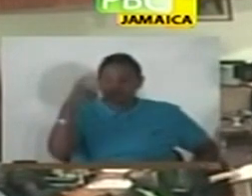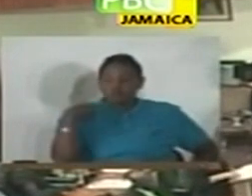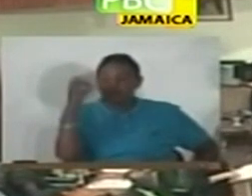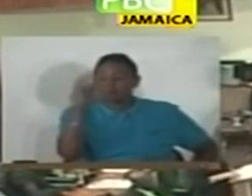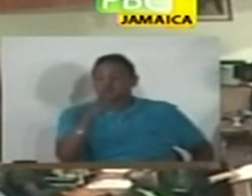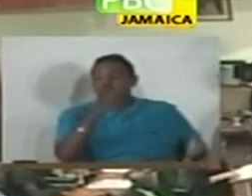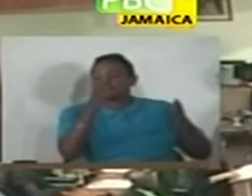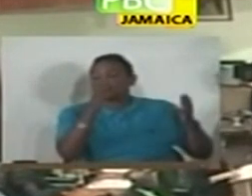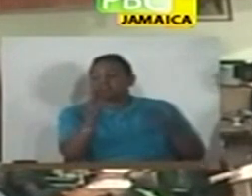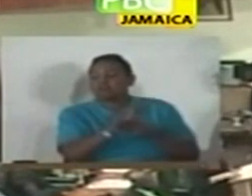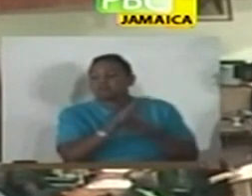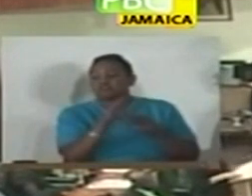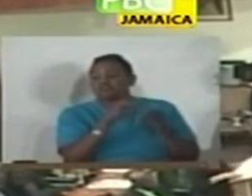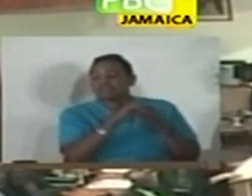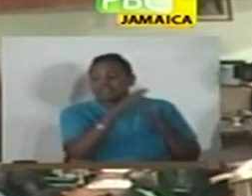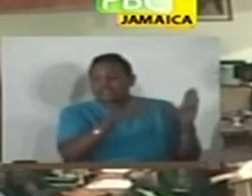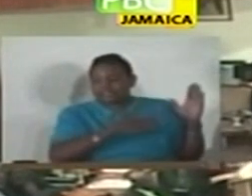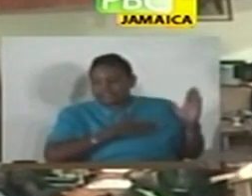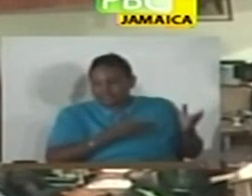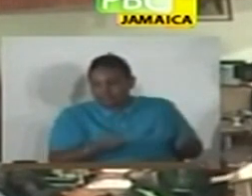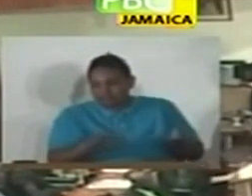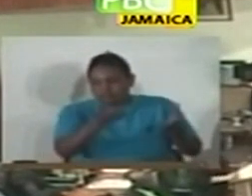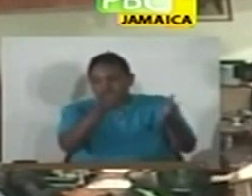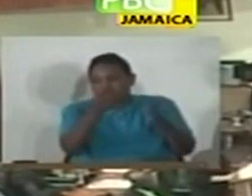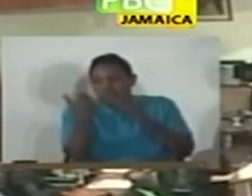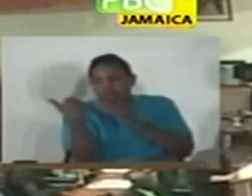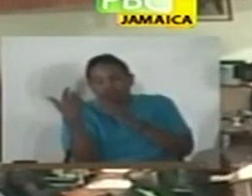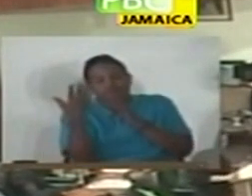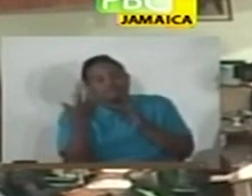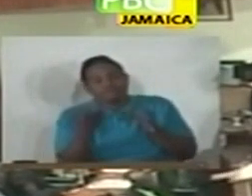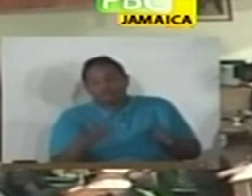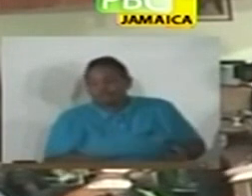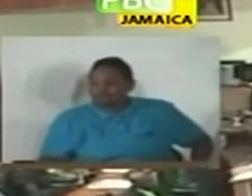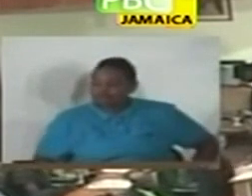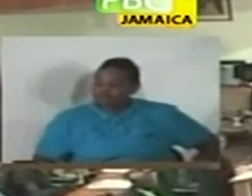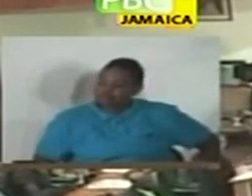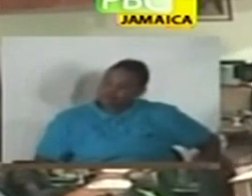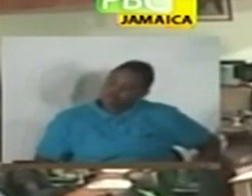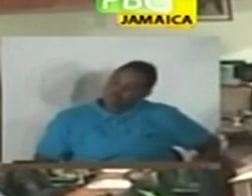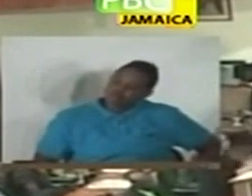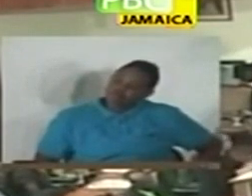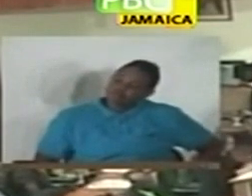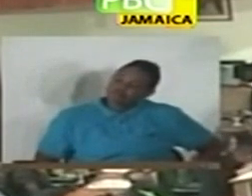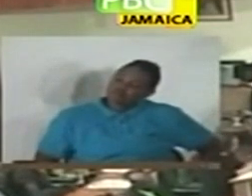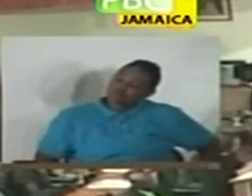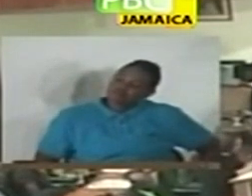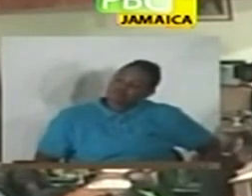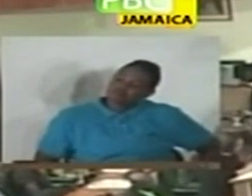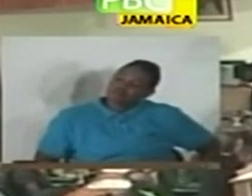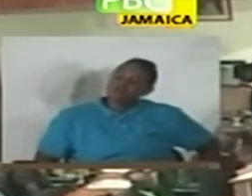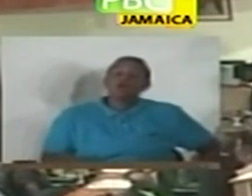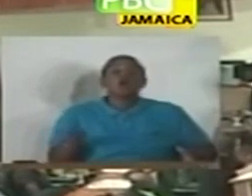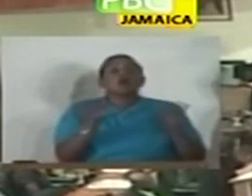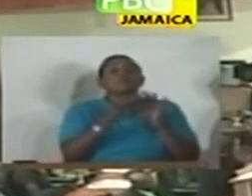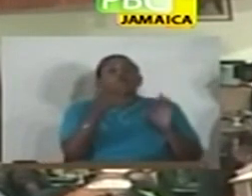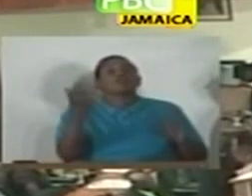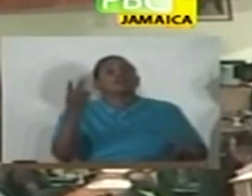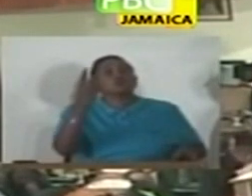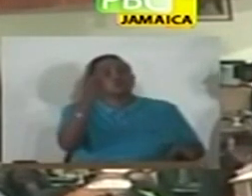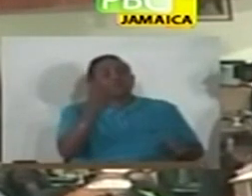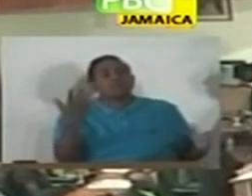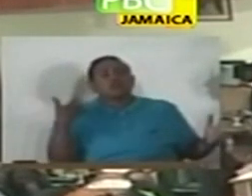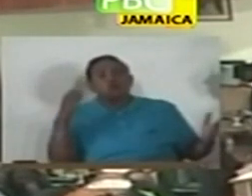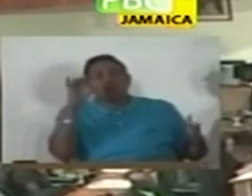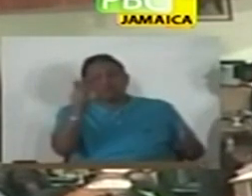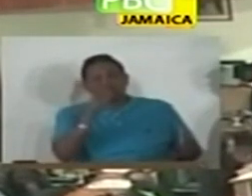in the palms of the citizens' hands. Importantly, Mr. Speaker, there are 2 matters that I wish to address in this Honourable